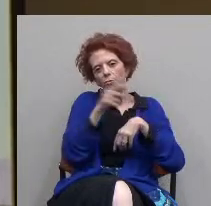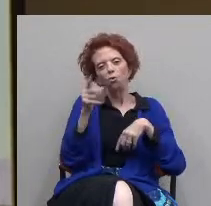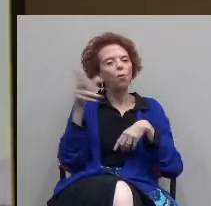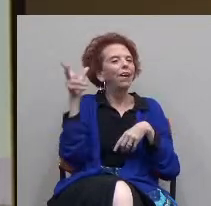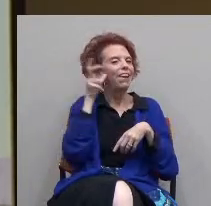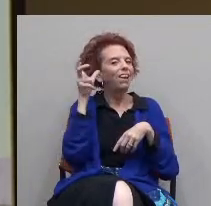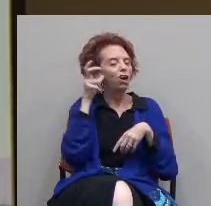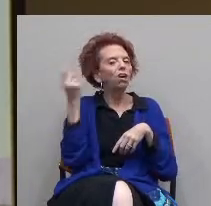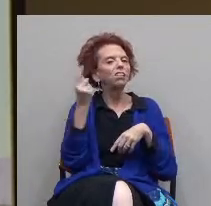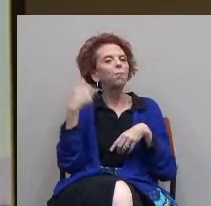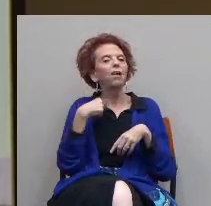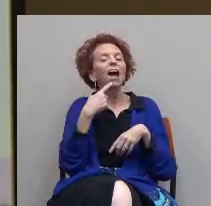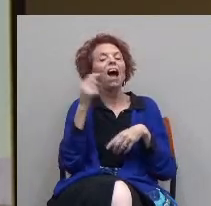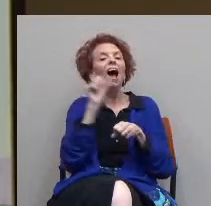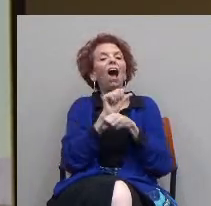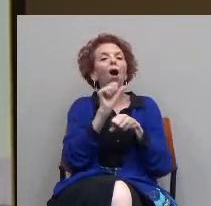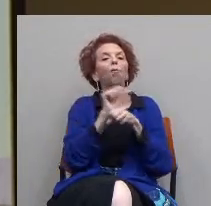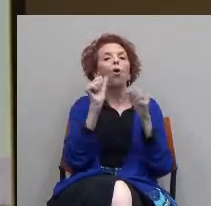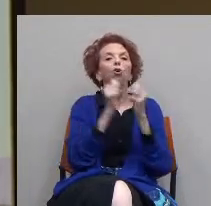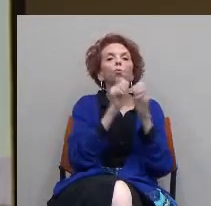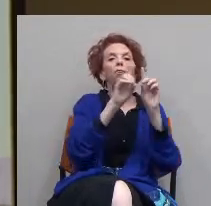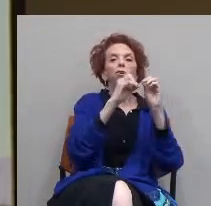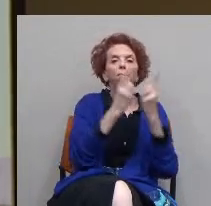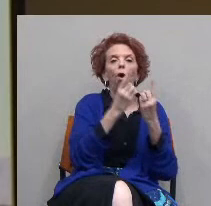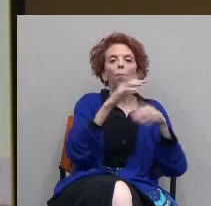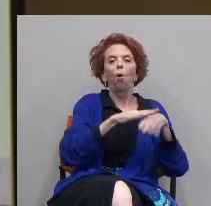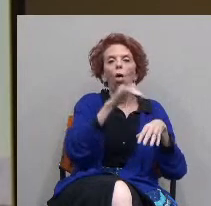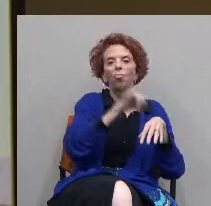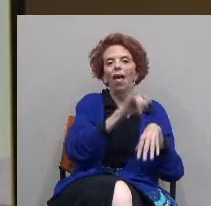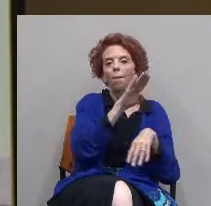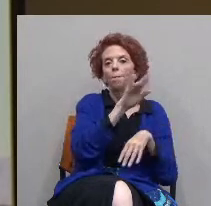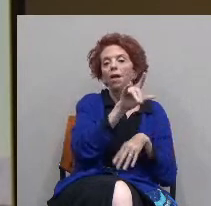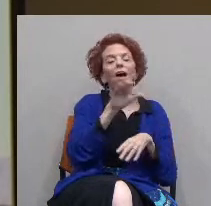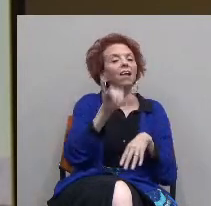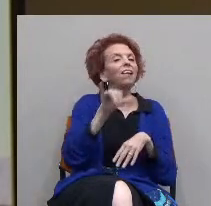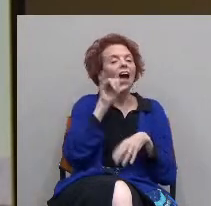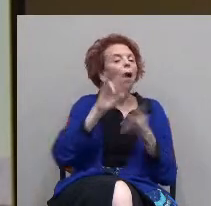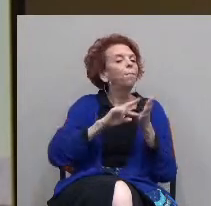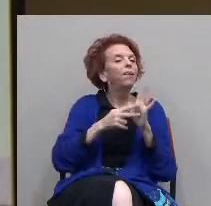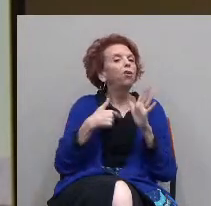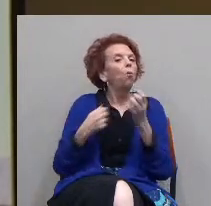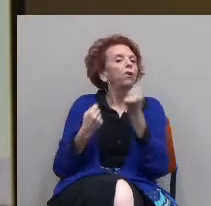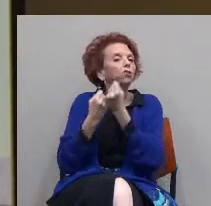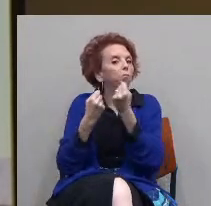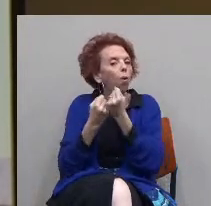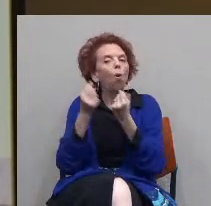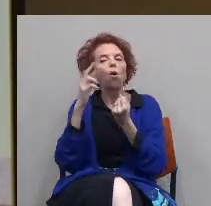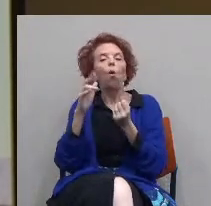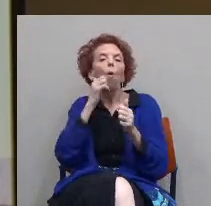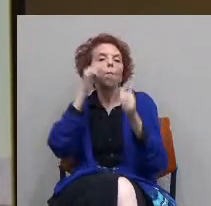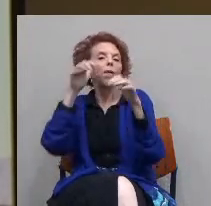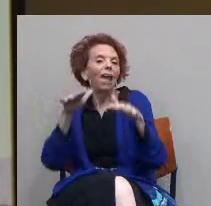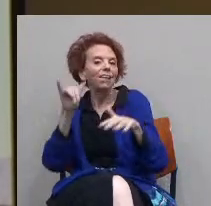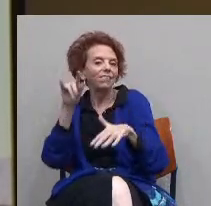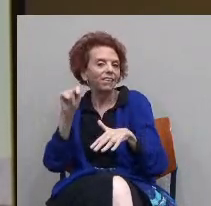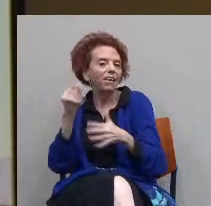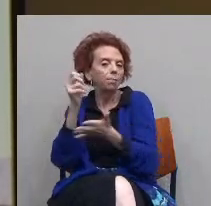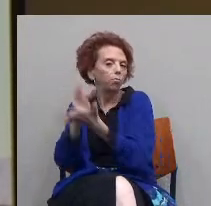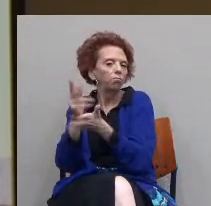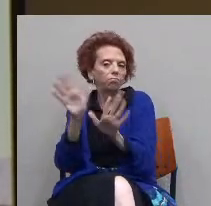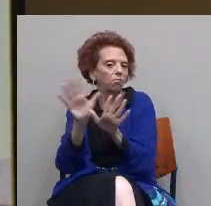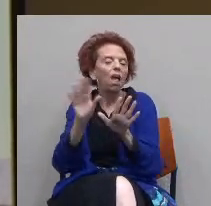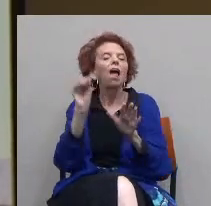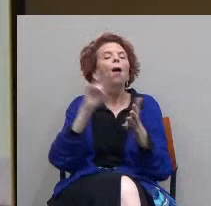at the Capitol someone say, I worked with the department on this bill. Does not mean that we gave them support or blessed it or anything like that. It just